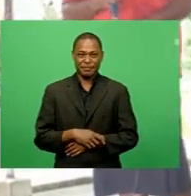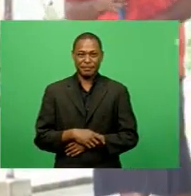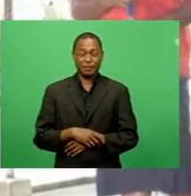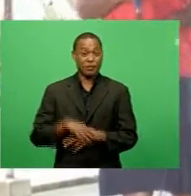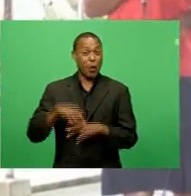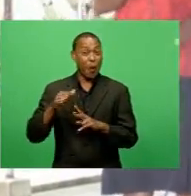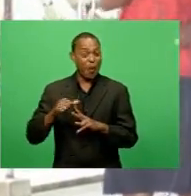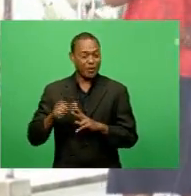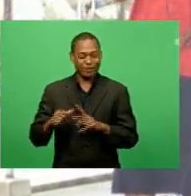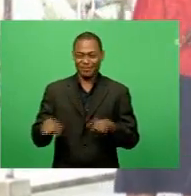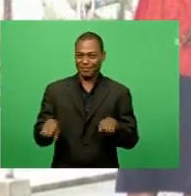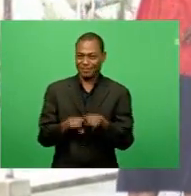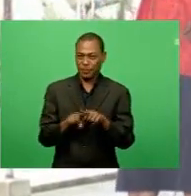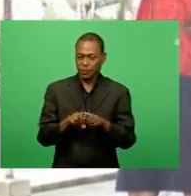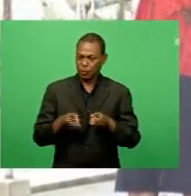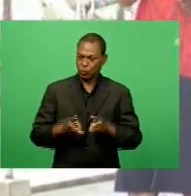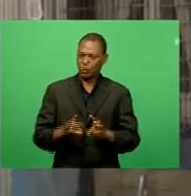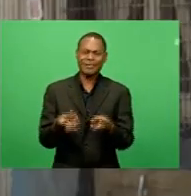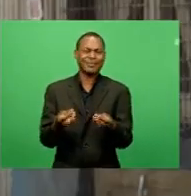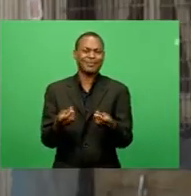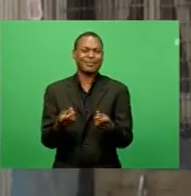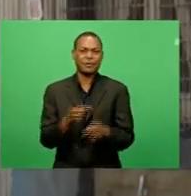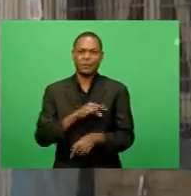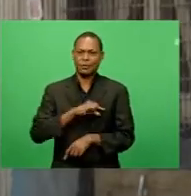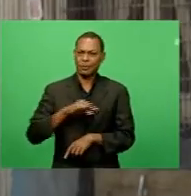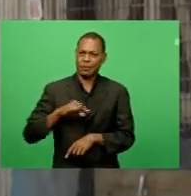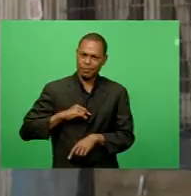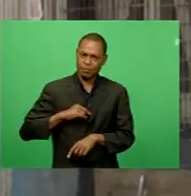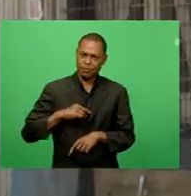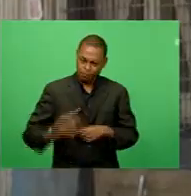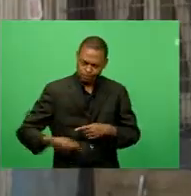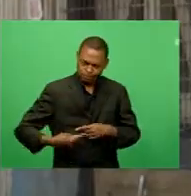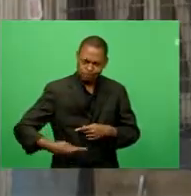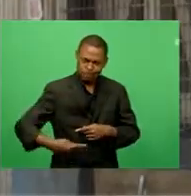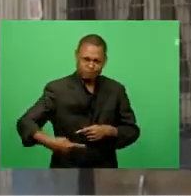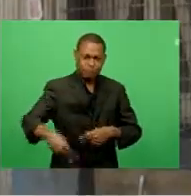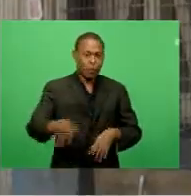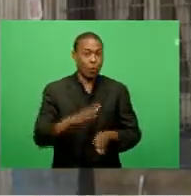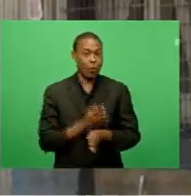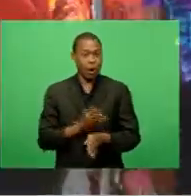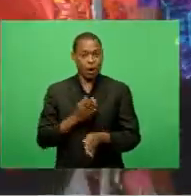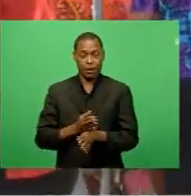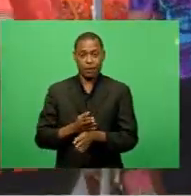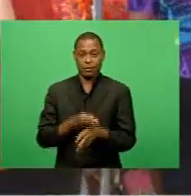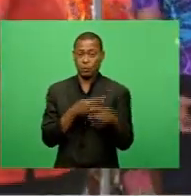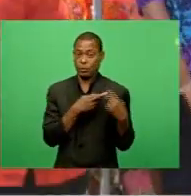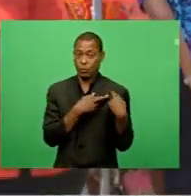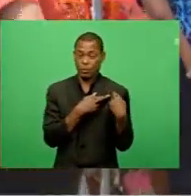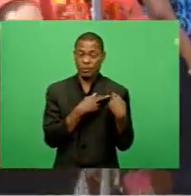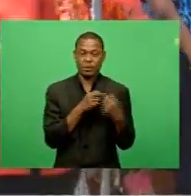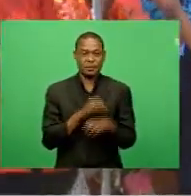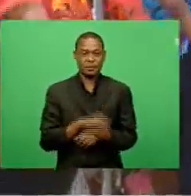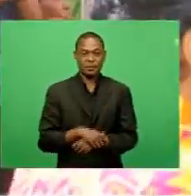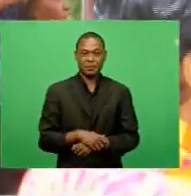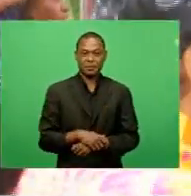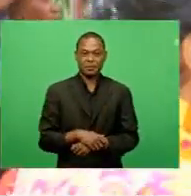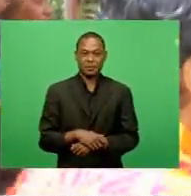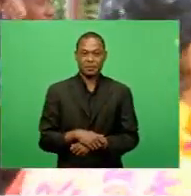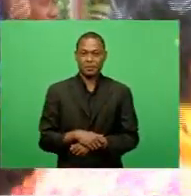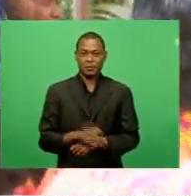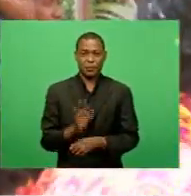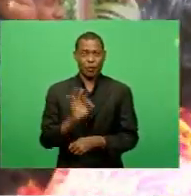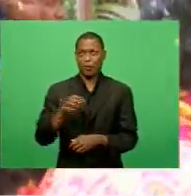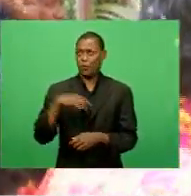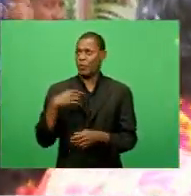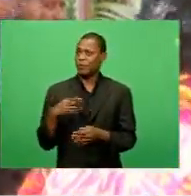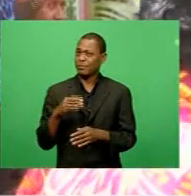way that you make it easy for the staff as they continue to carry out their responsibilities. Fatiaki says it has not always been about